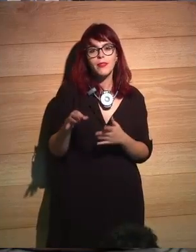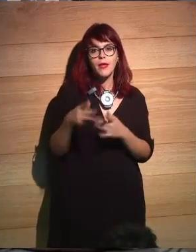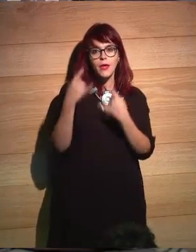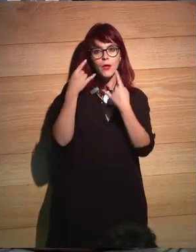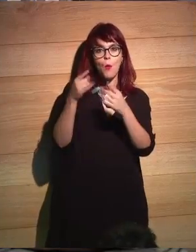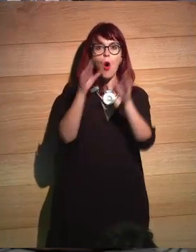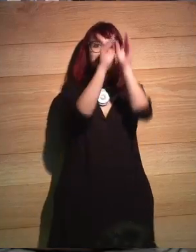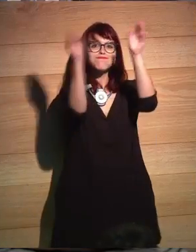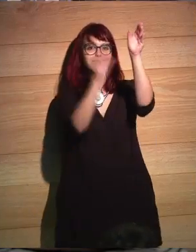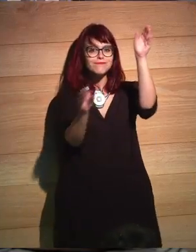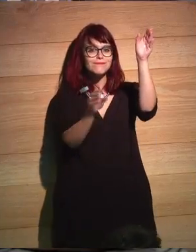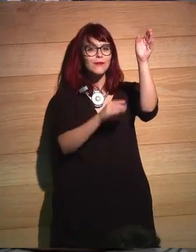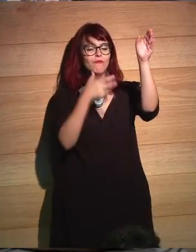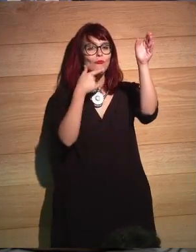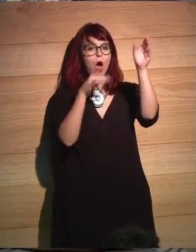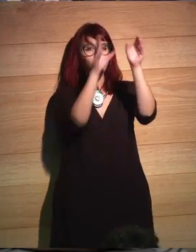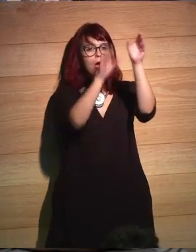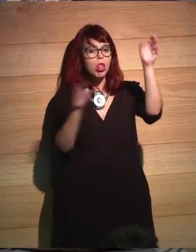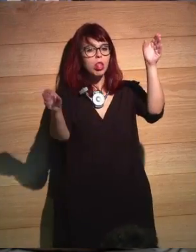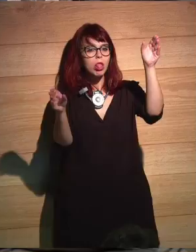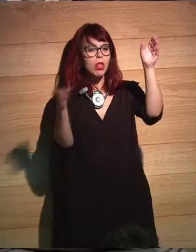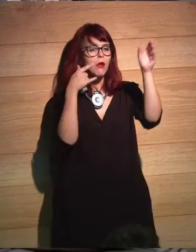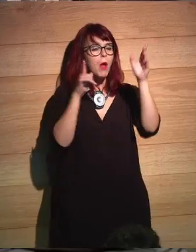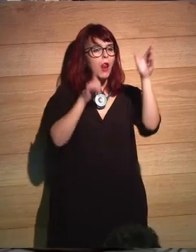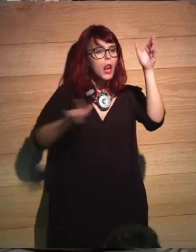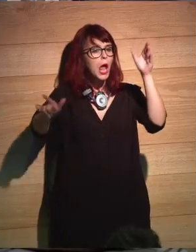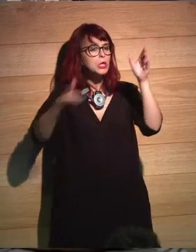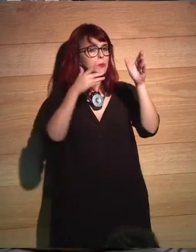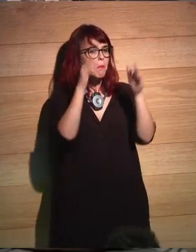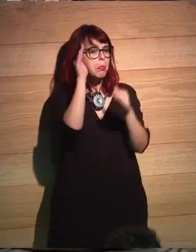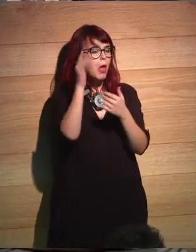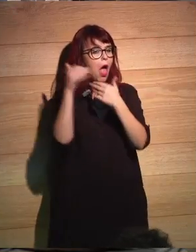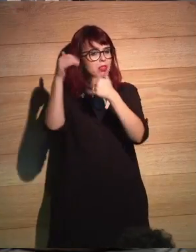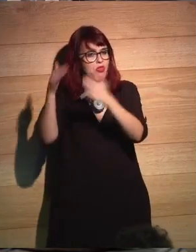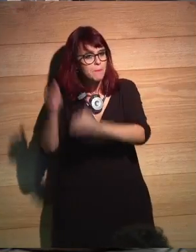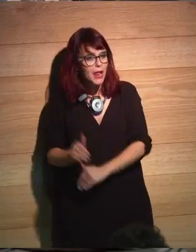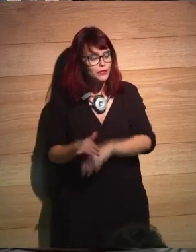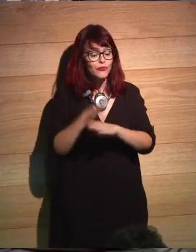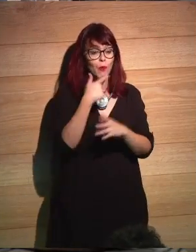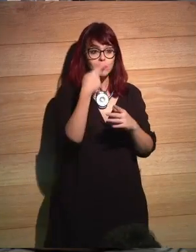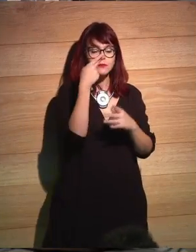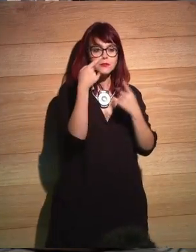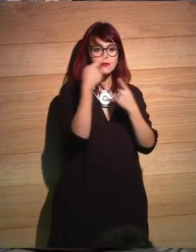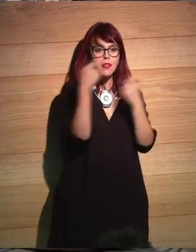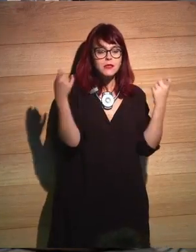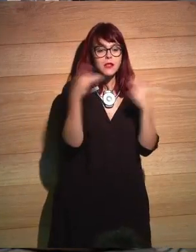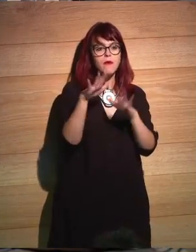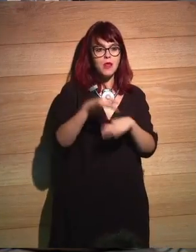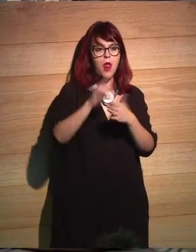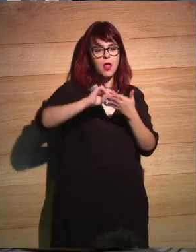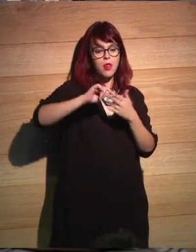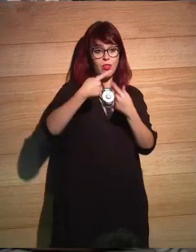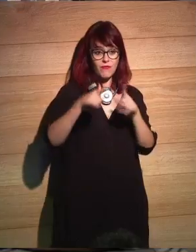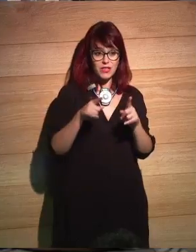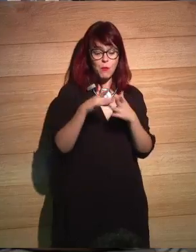facilitate readers the choosing books, we might have forgotten how